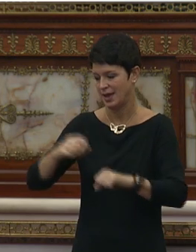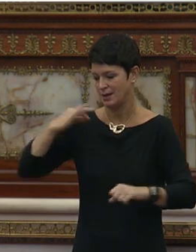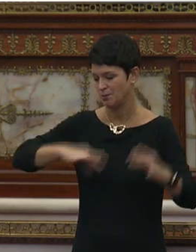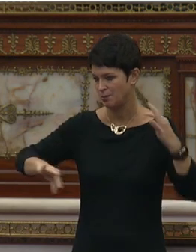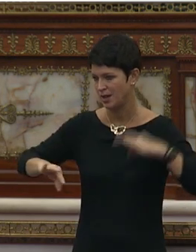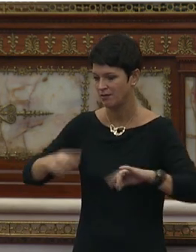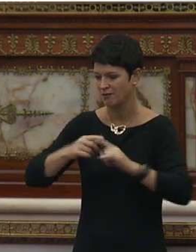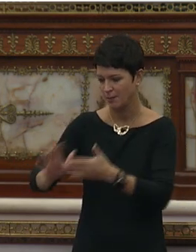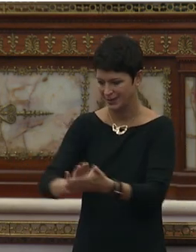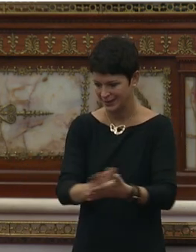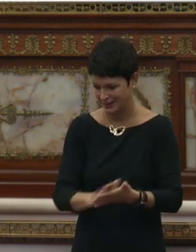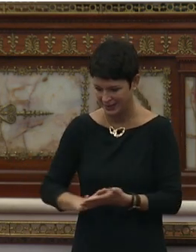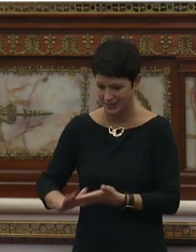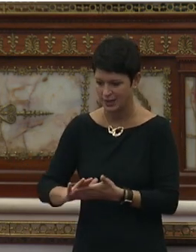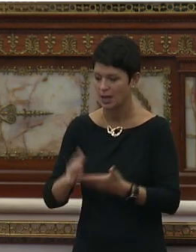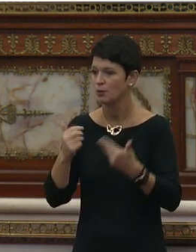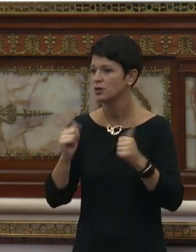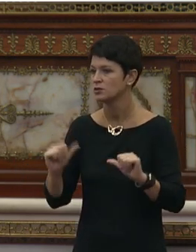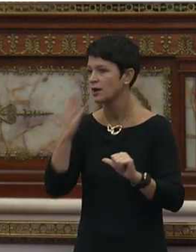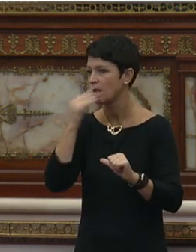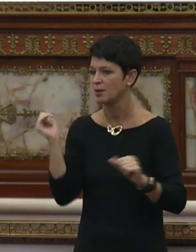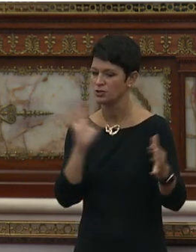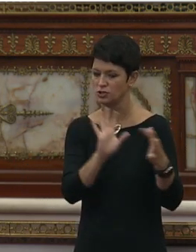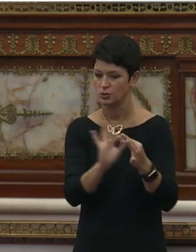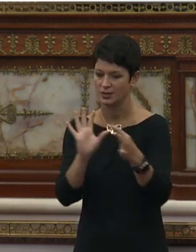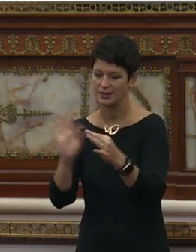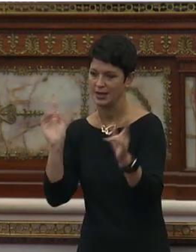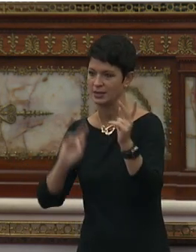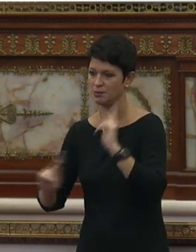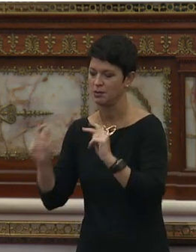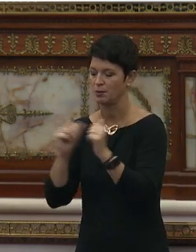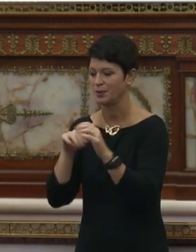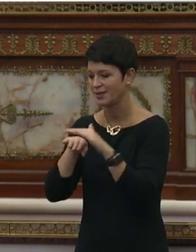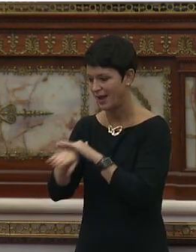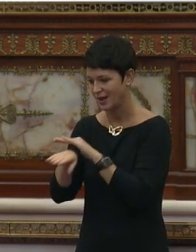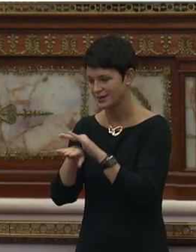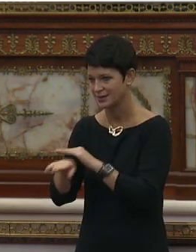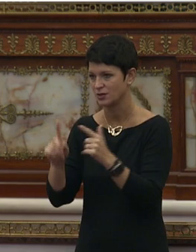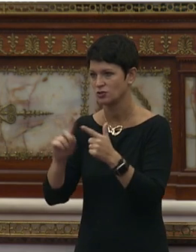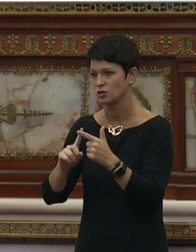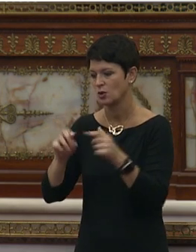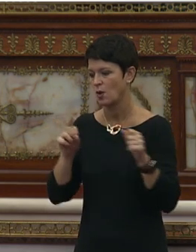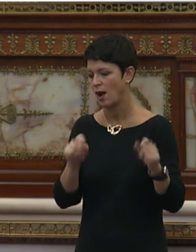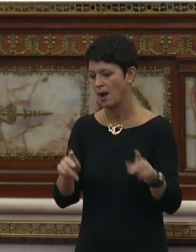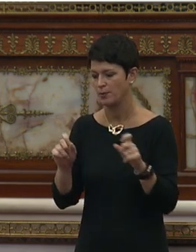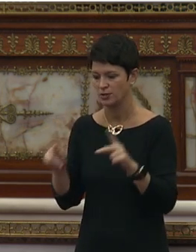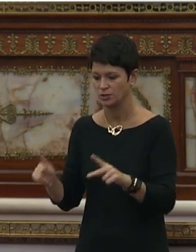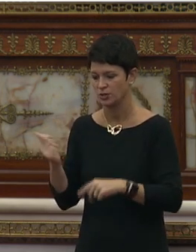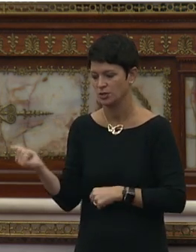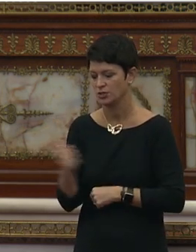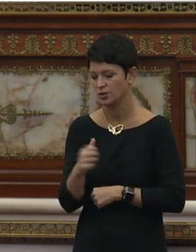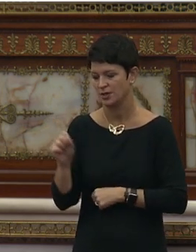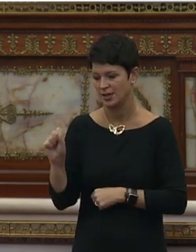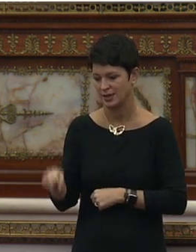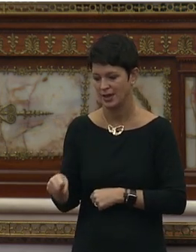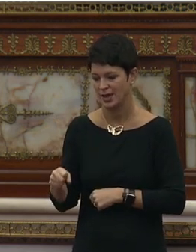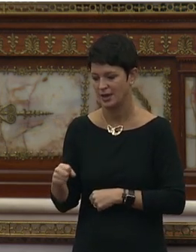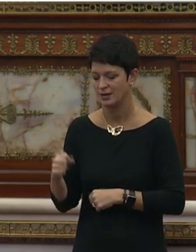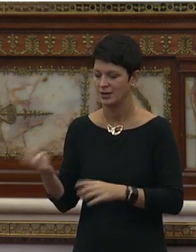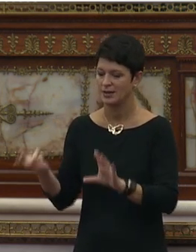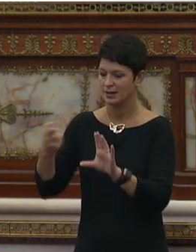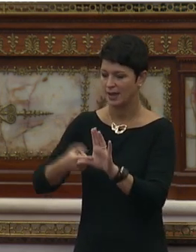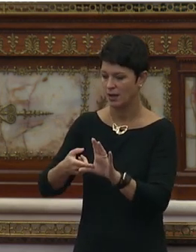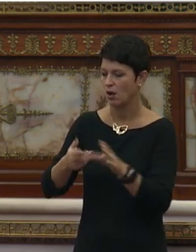from the cleaning, and we would do our best to connect people with access to opportunity so that they can get on